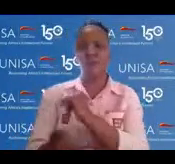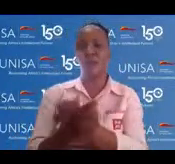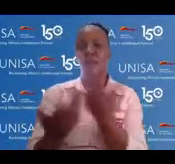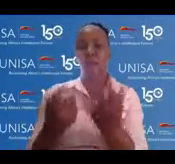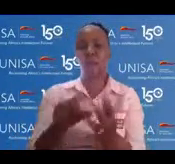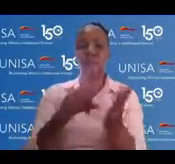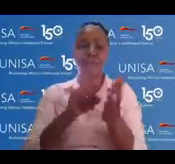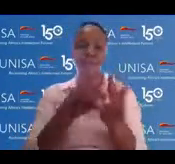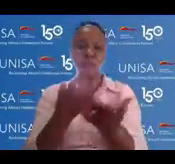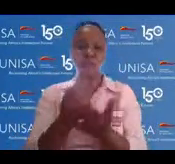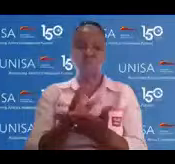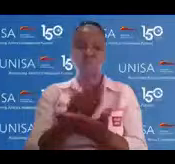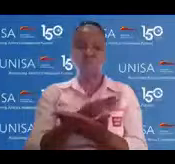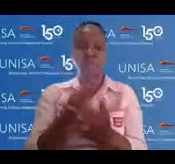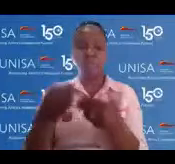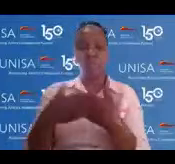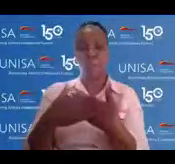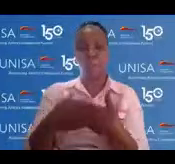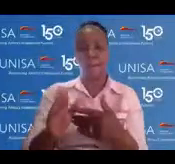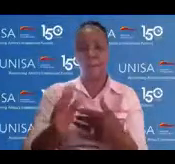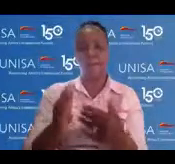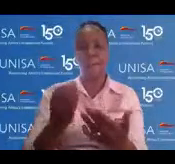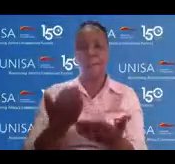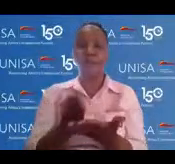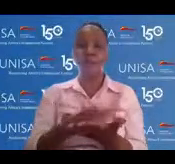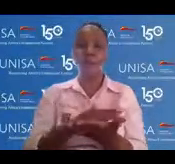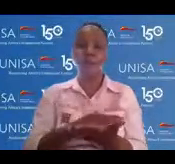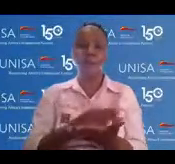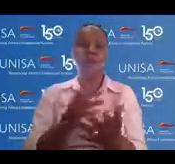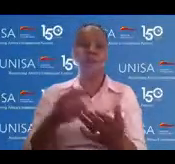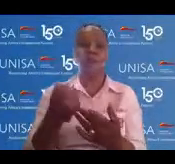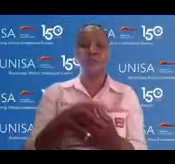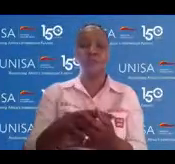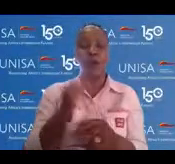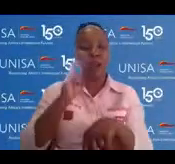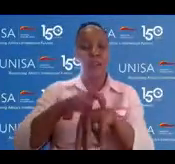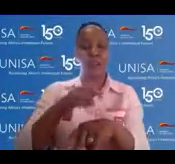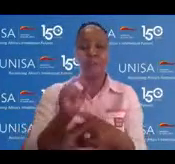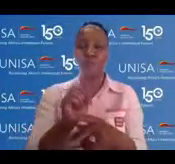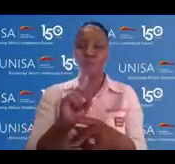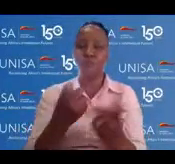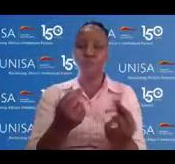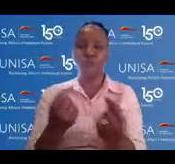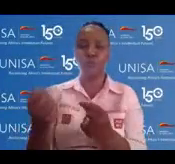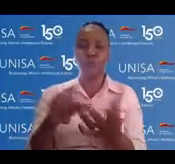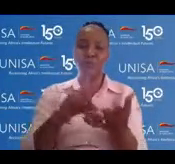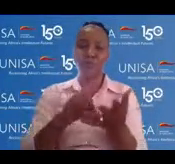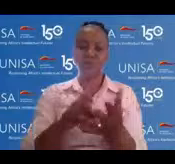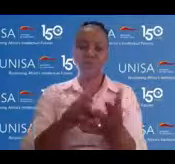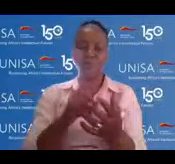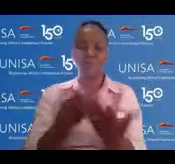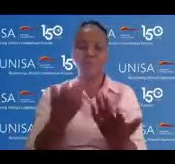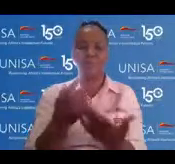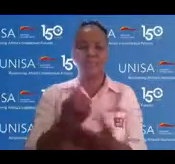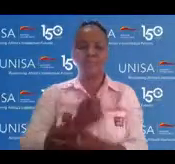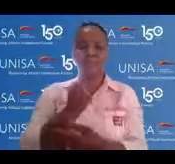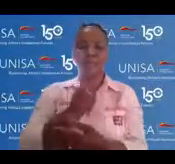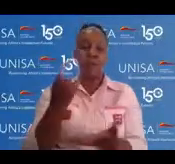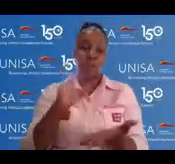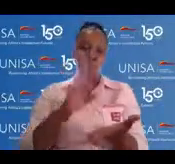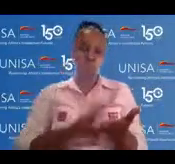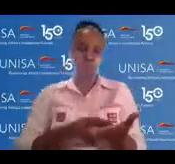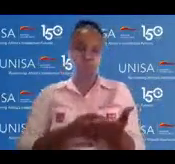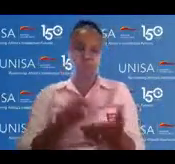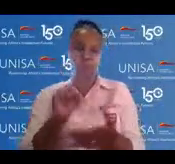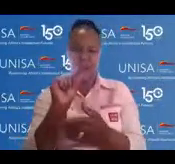open another page, and you're going to need to just probably click on a self-enroll button. You'll see there's a little button that says self-enroll. You click on